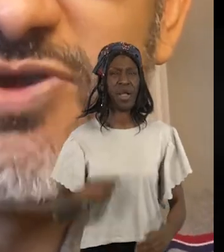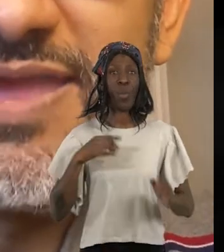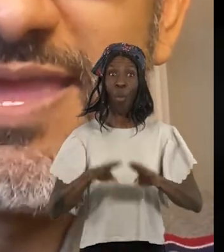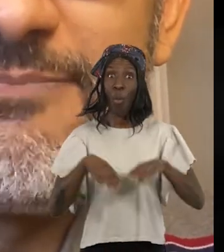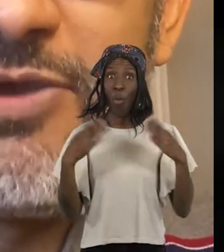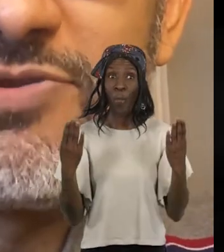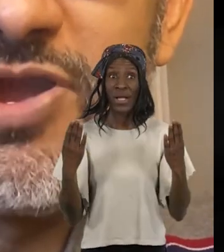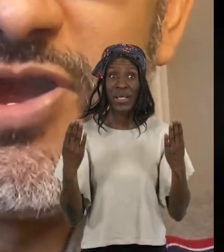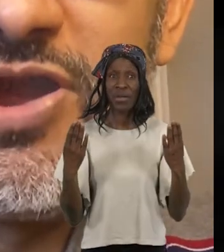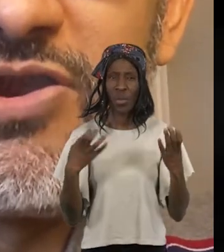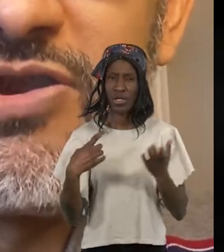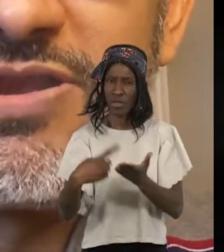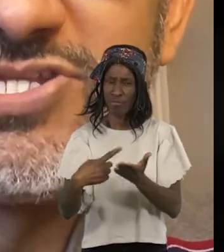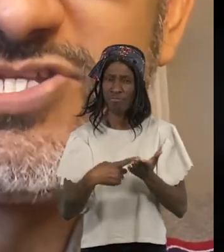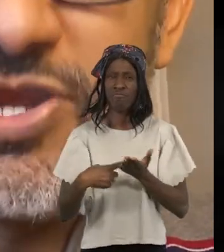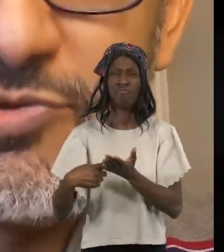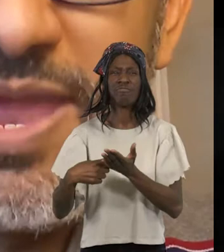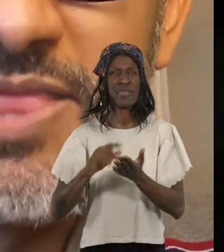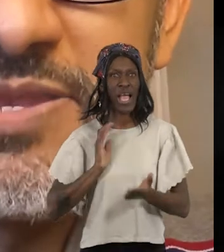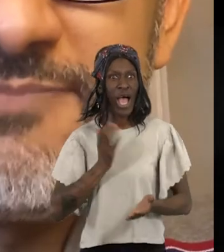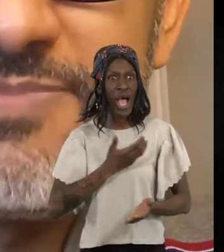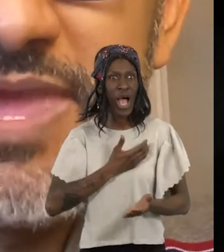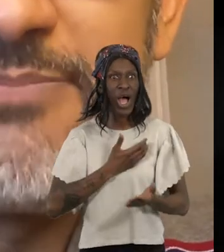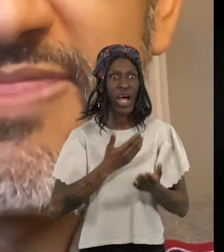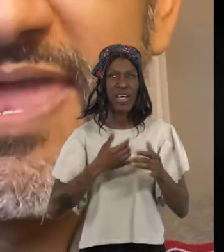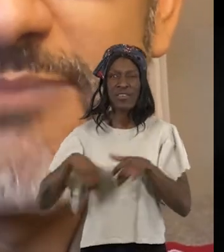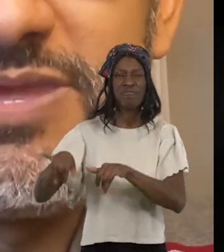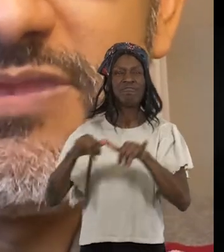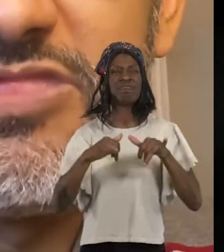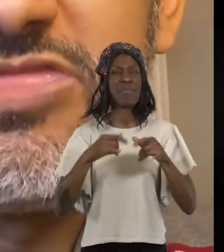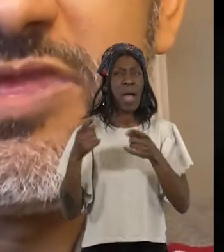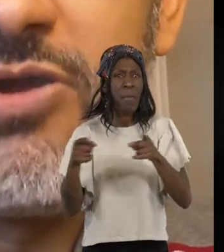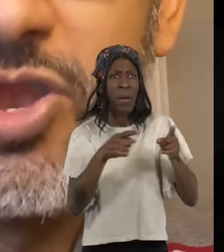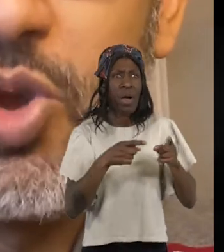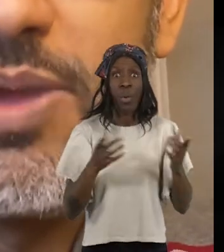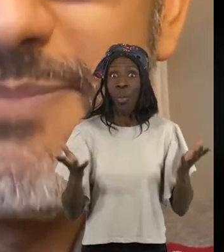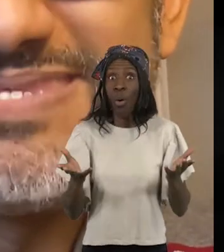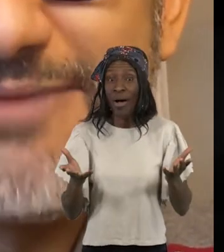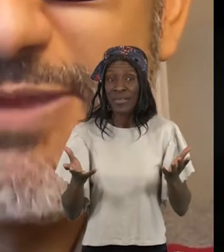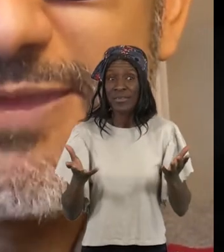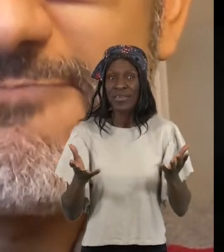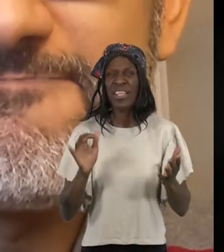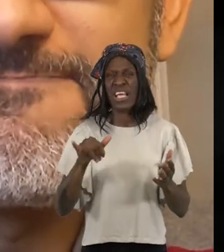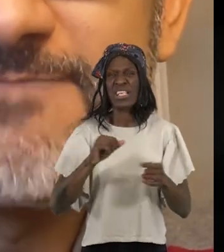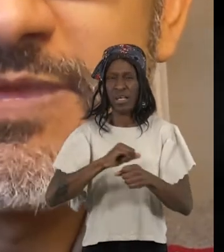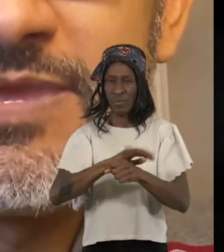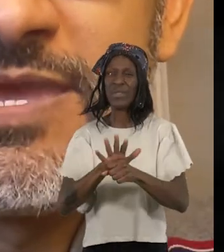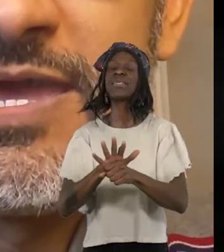by talking about our shared reality, and by that I mean the ongoing pandemic.